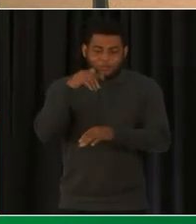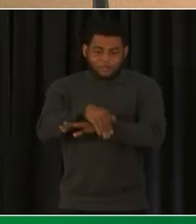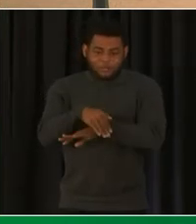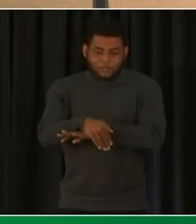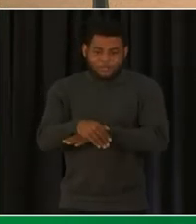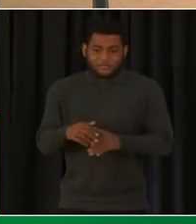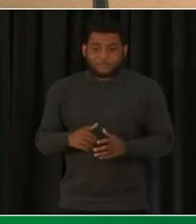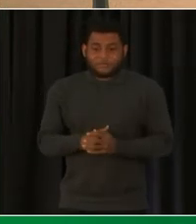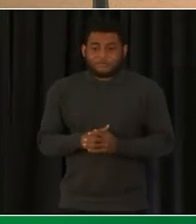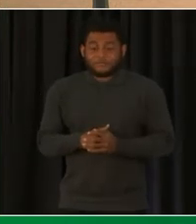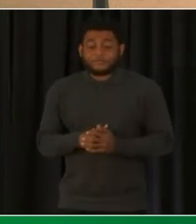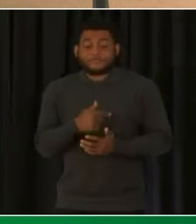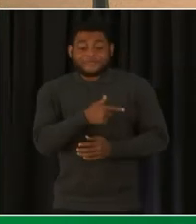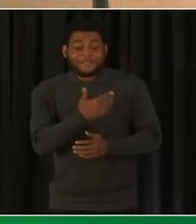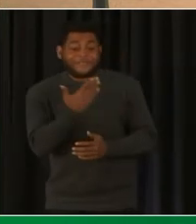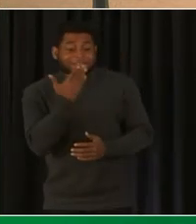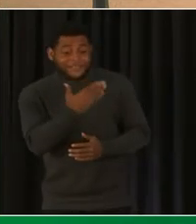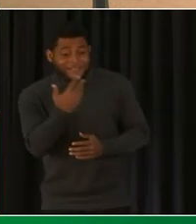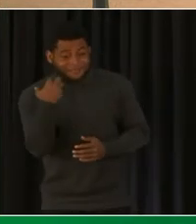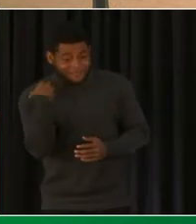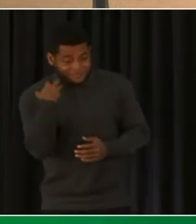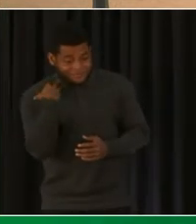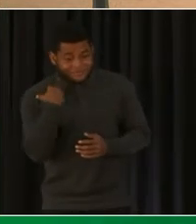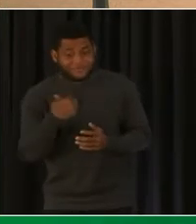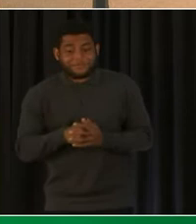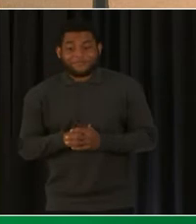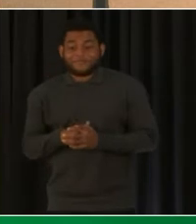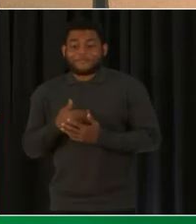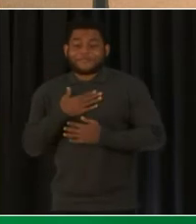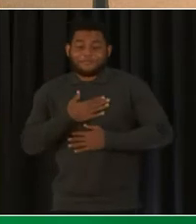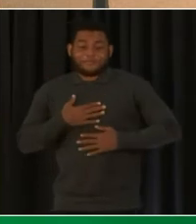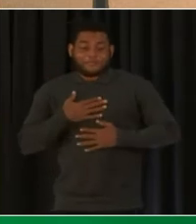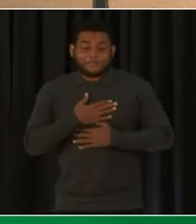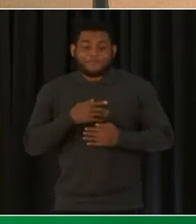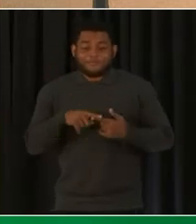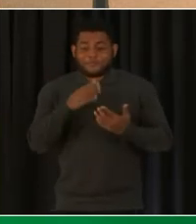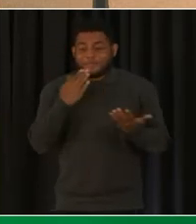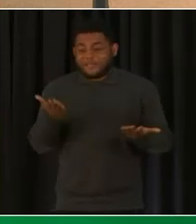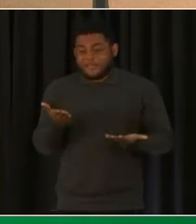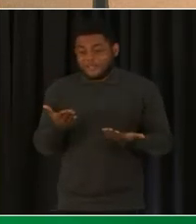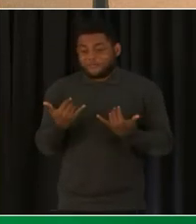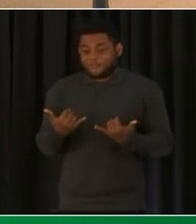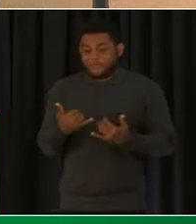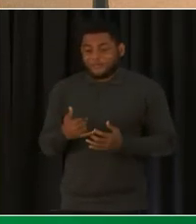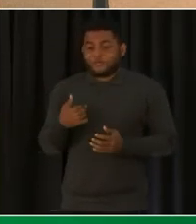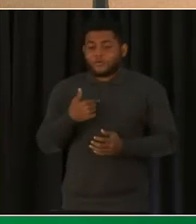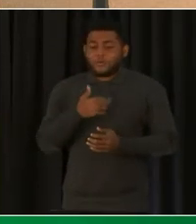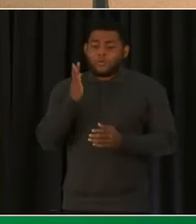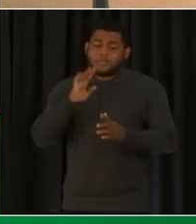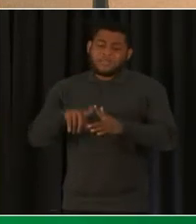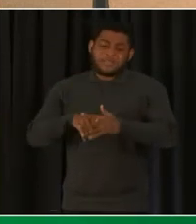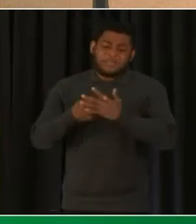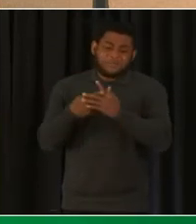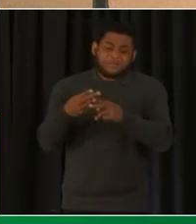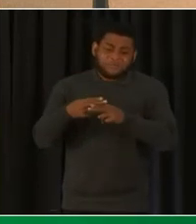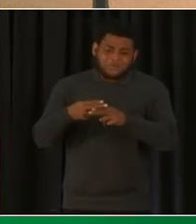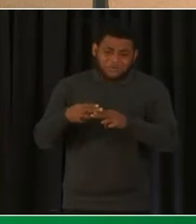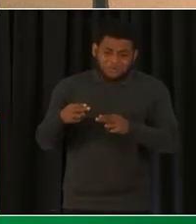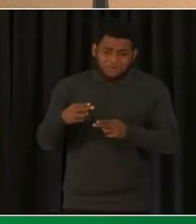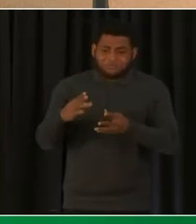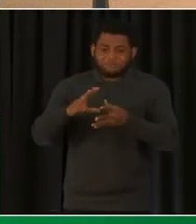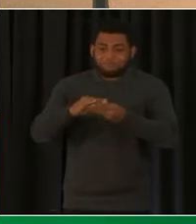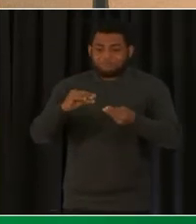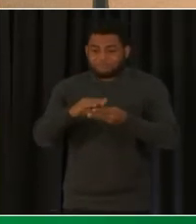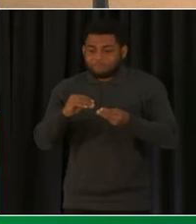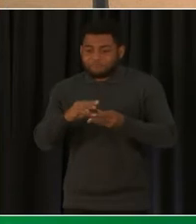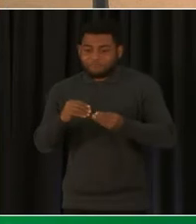Thank you so much, Chancellor, and great to be with you all tonight. I will start with just a brief overview of the basics